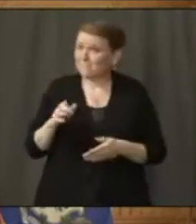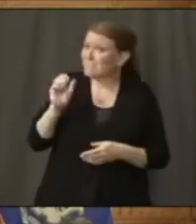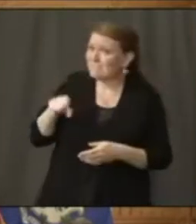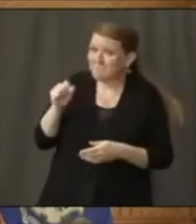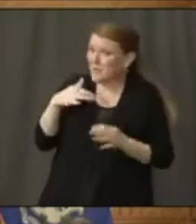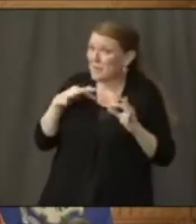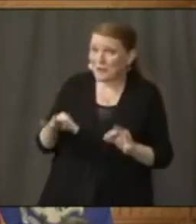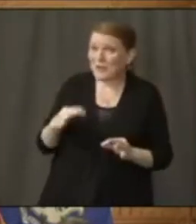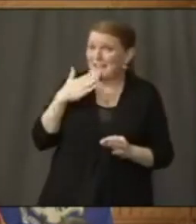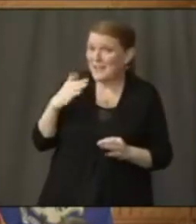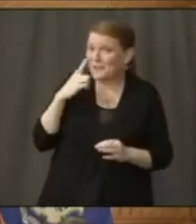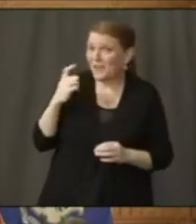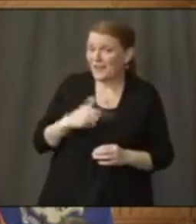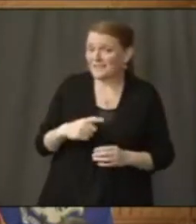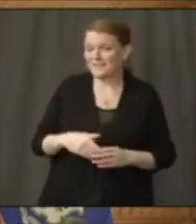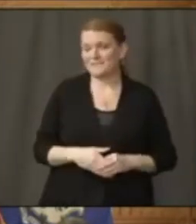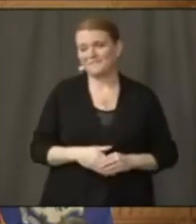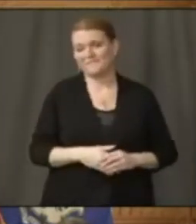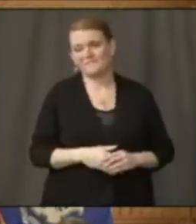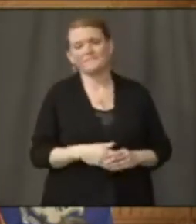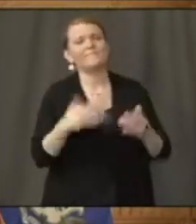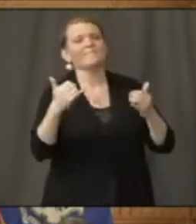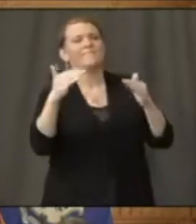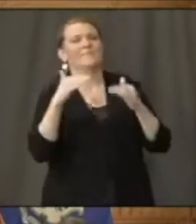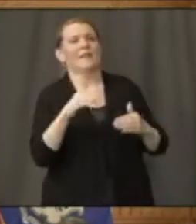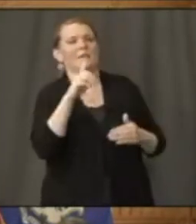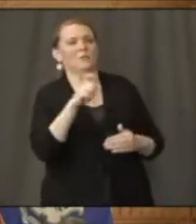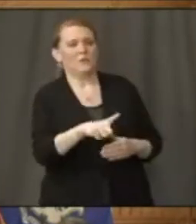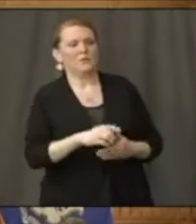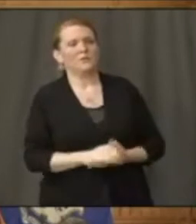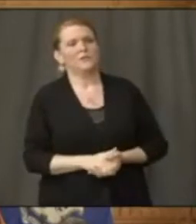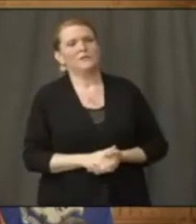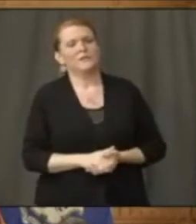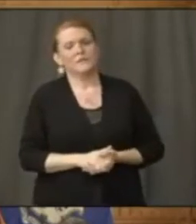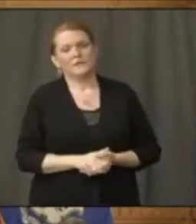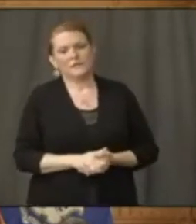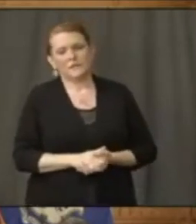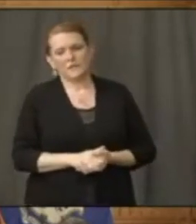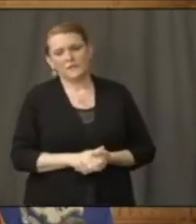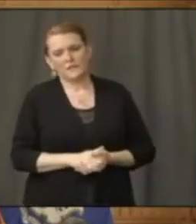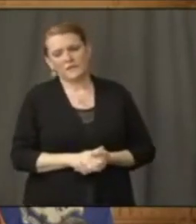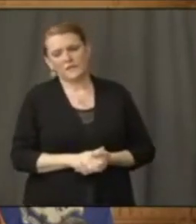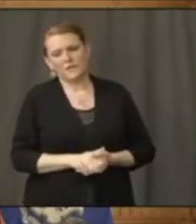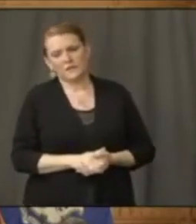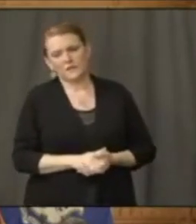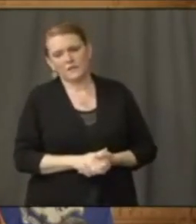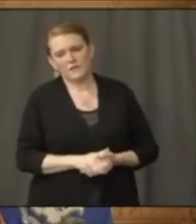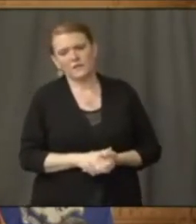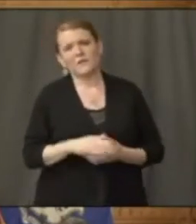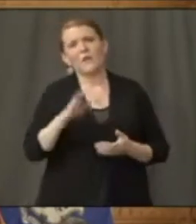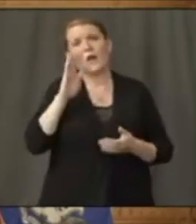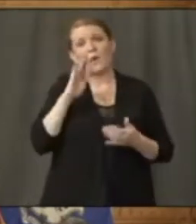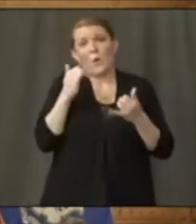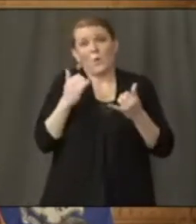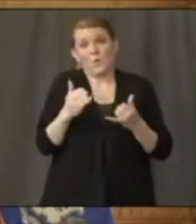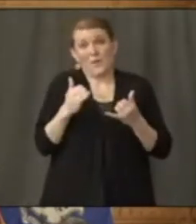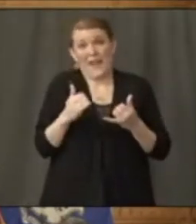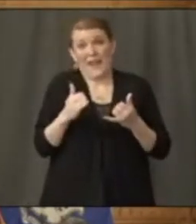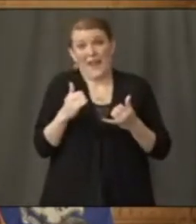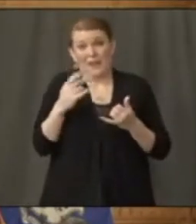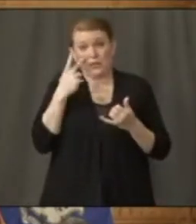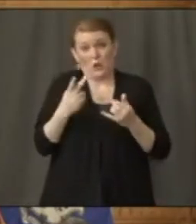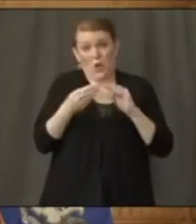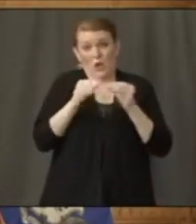Thanks, Max. Governor, is the 84 deaths today a catch-up number, or is it